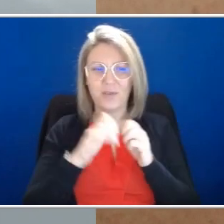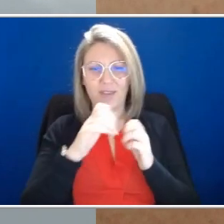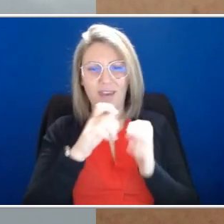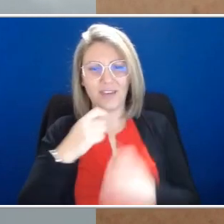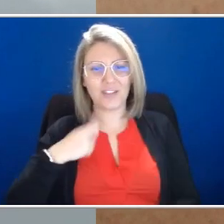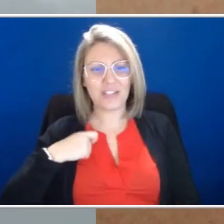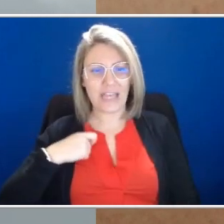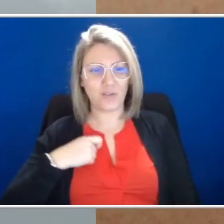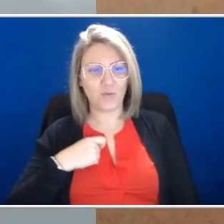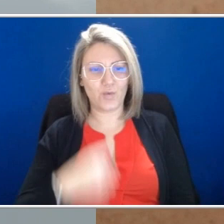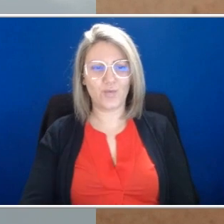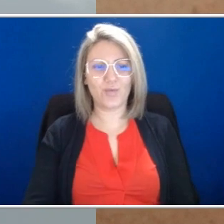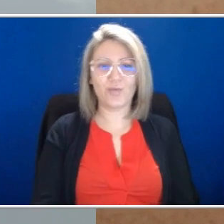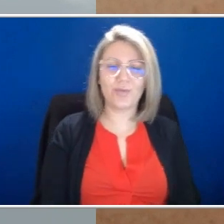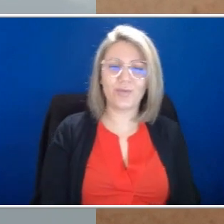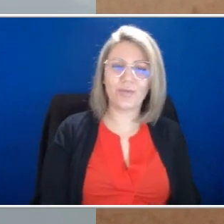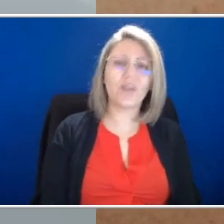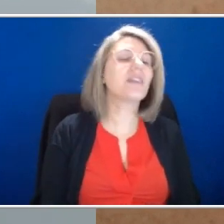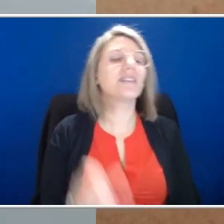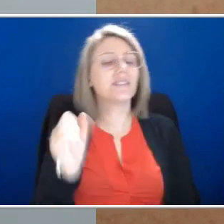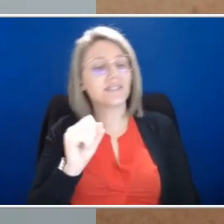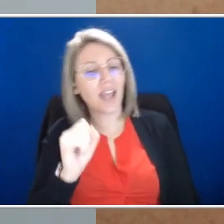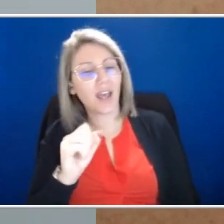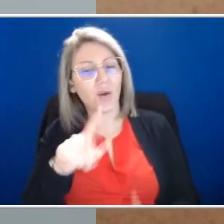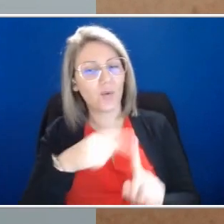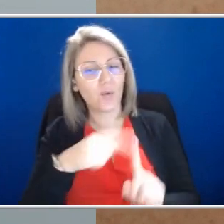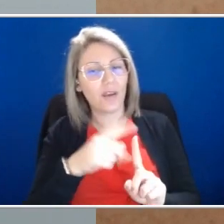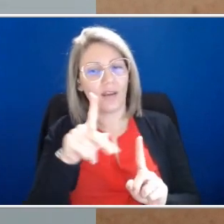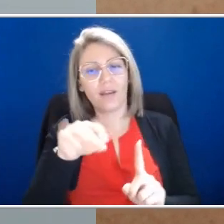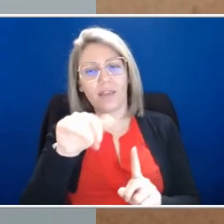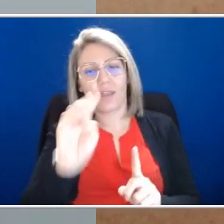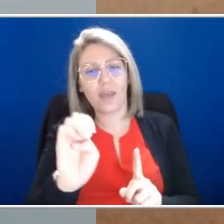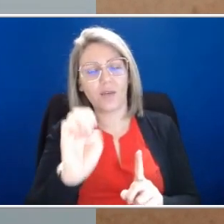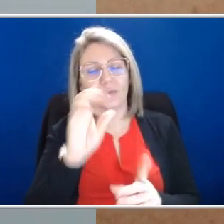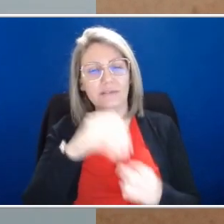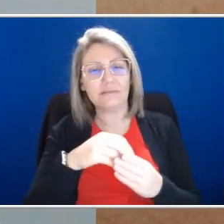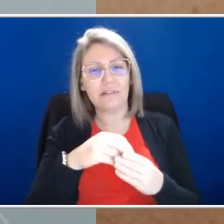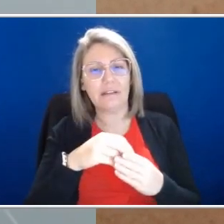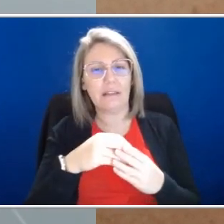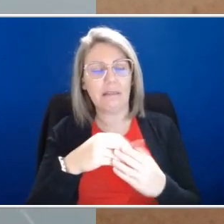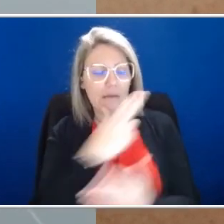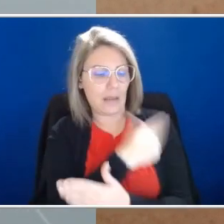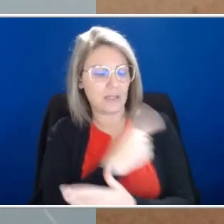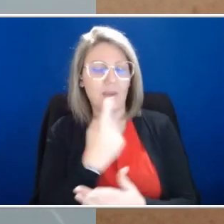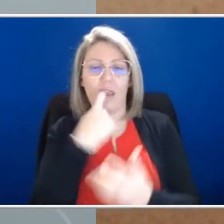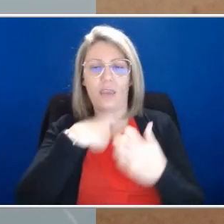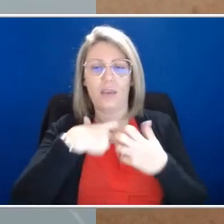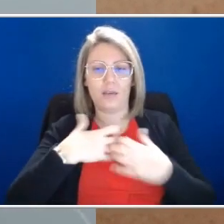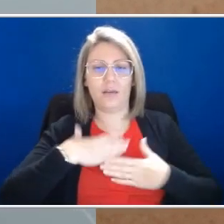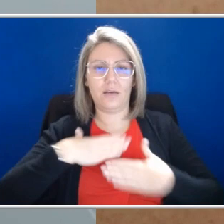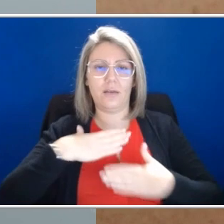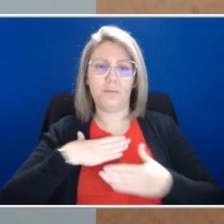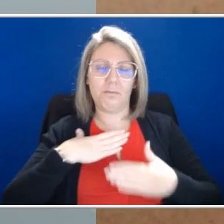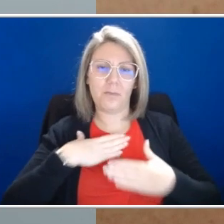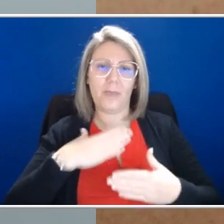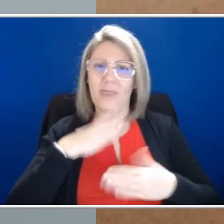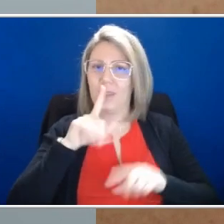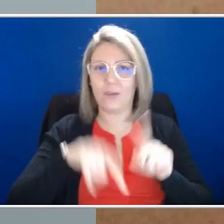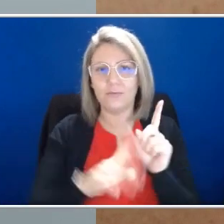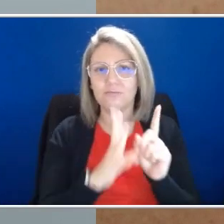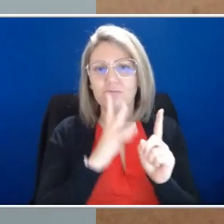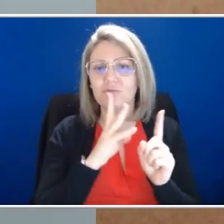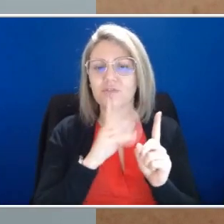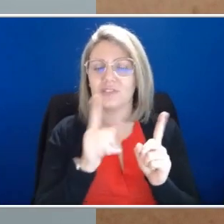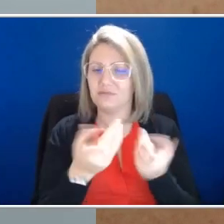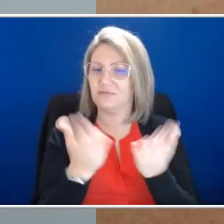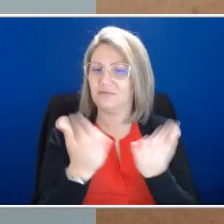so when Kyle was in the hospital, he was intubated, and so he couldn't talk to us. And so he kept